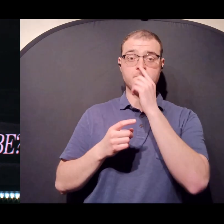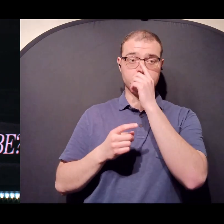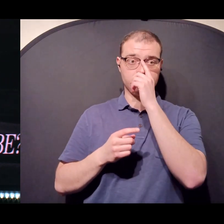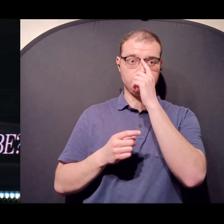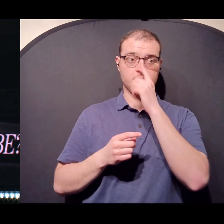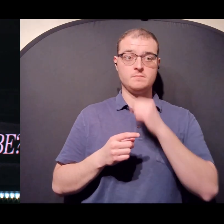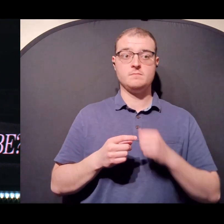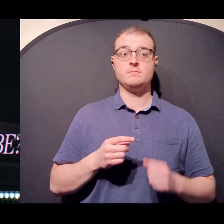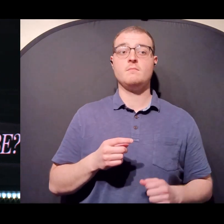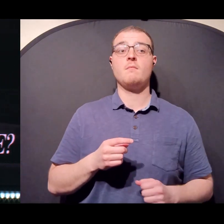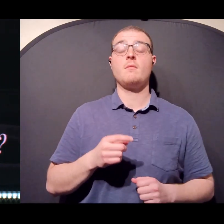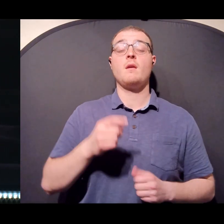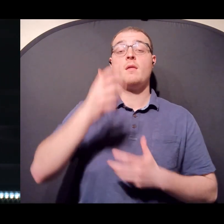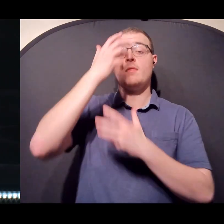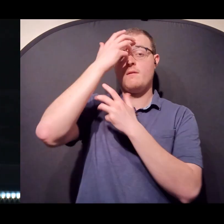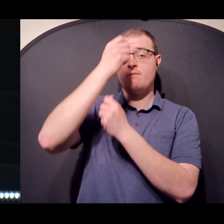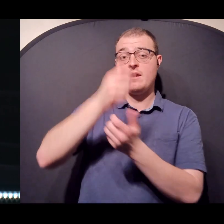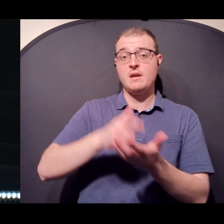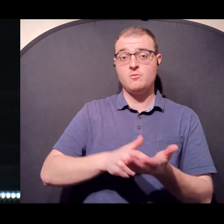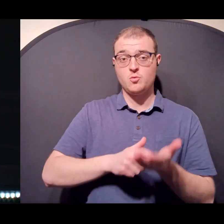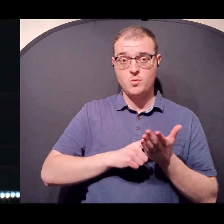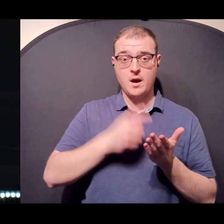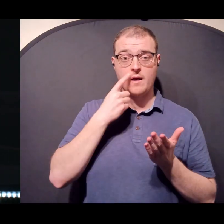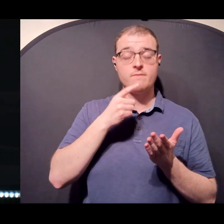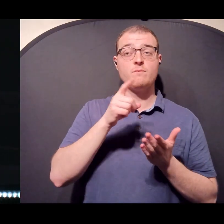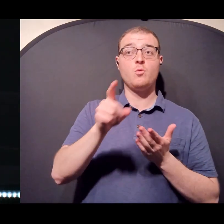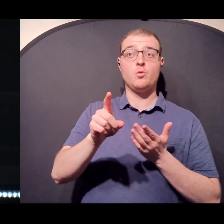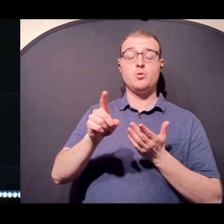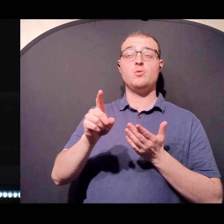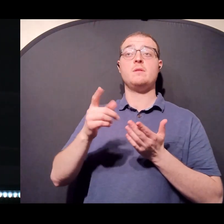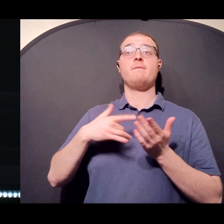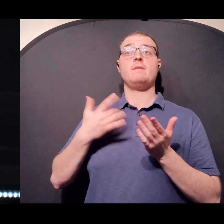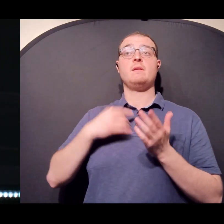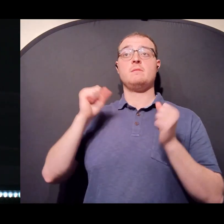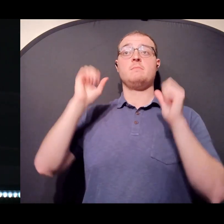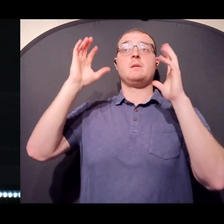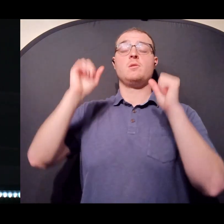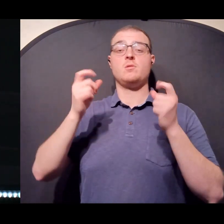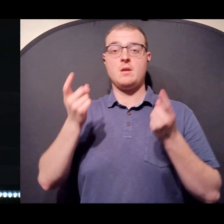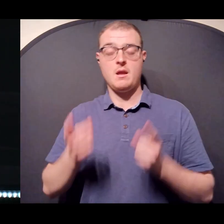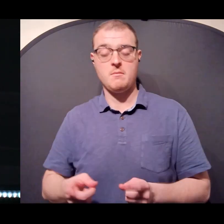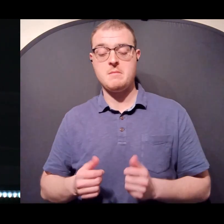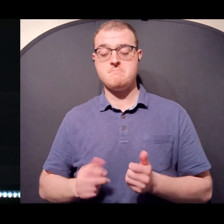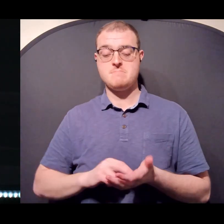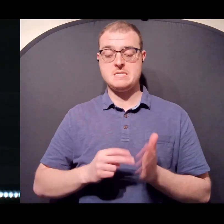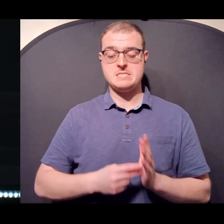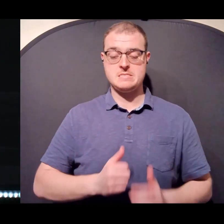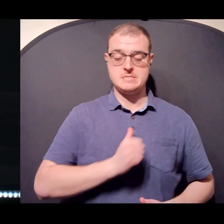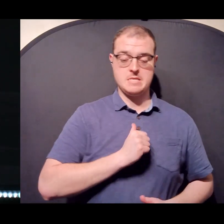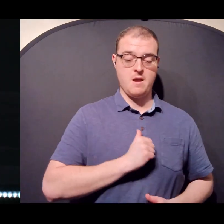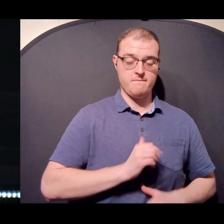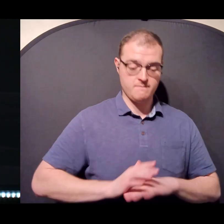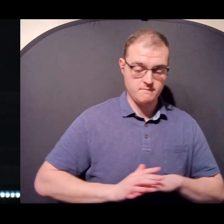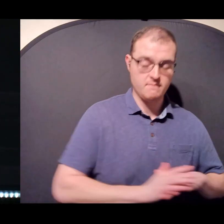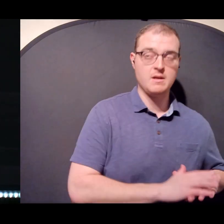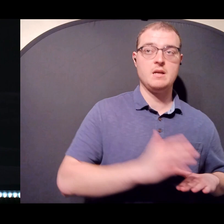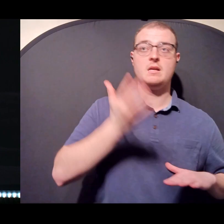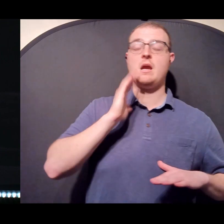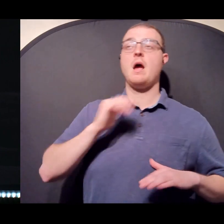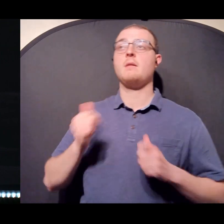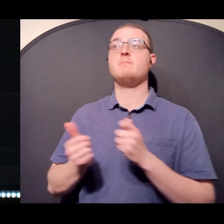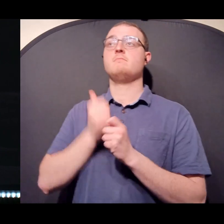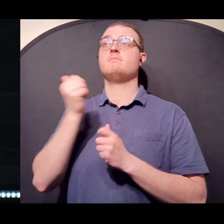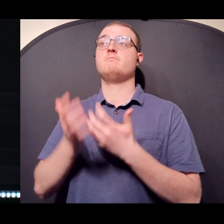Lord where the faith required to get you to your miracle will mean that I become less important and God becomes most